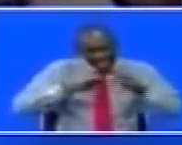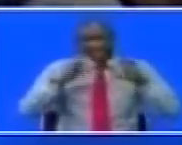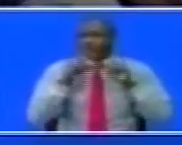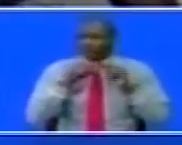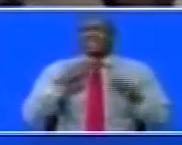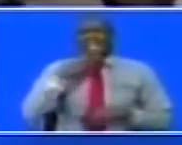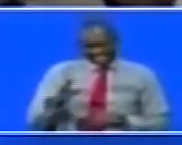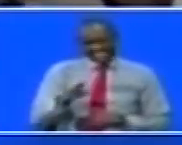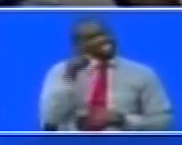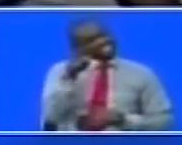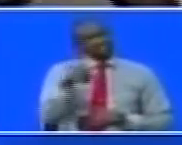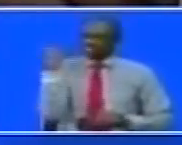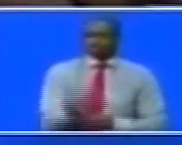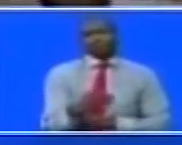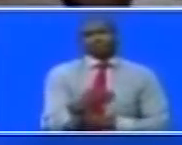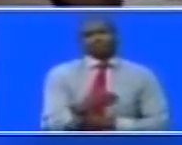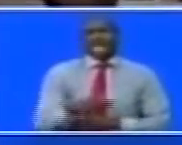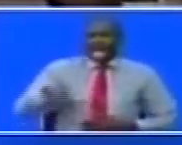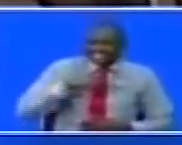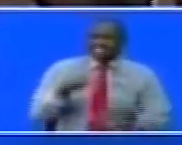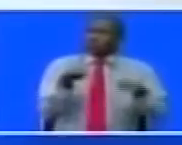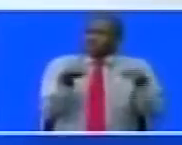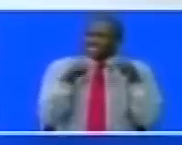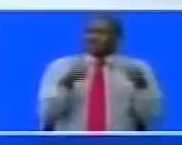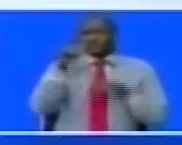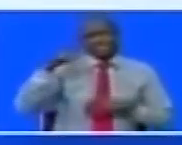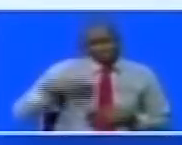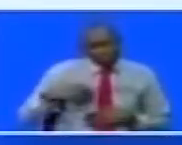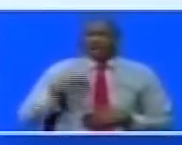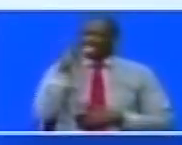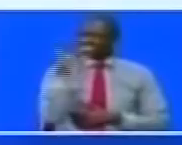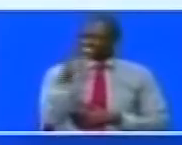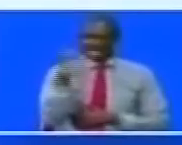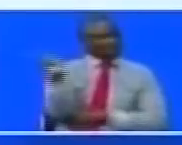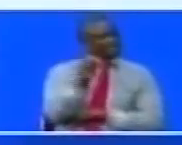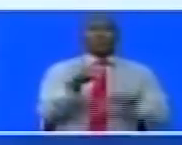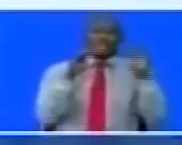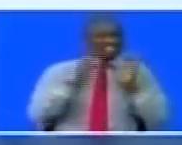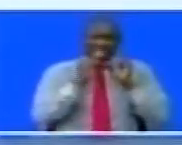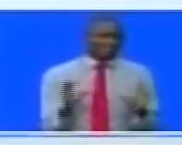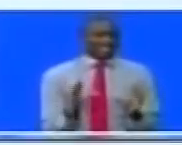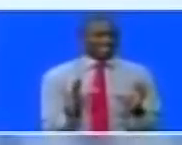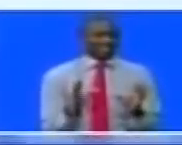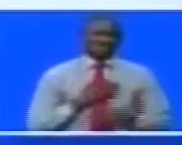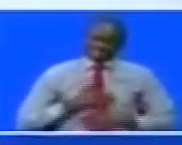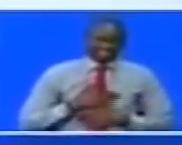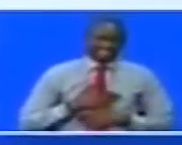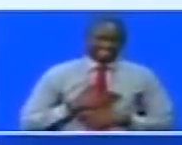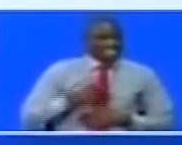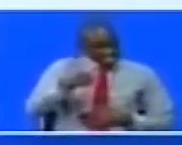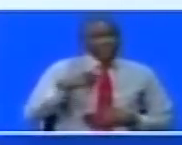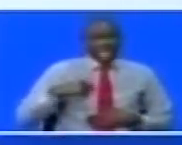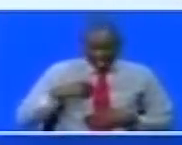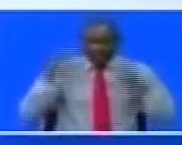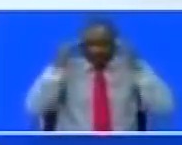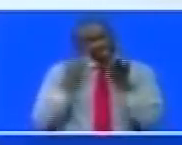push the country to anarchy. Tusingoje mpaka tupelekwe ICC. Tusingoje huko. Hapa tuna